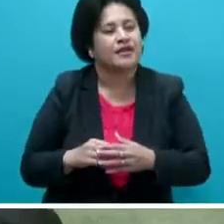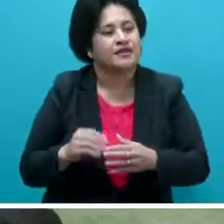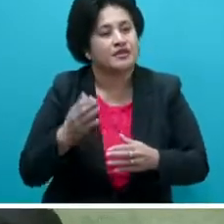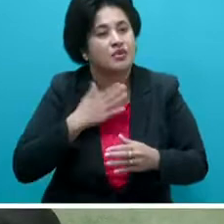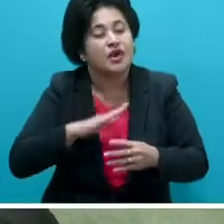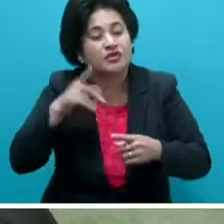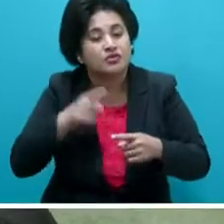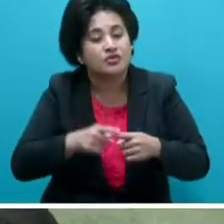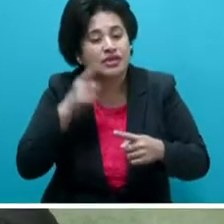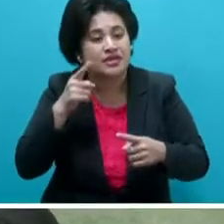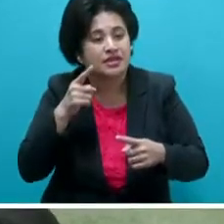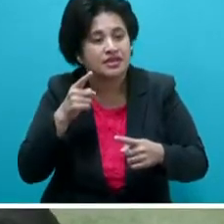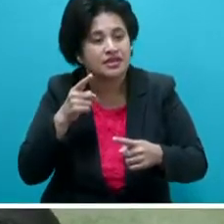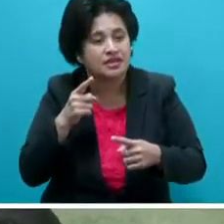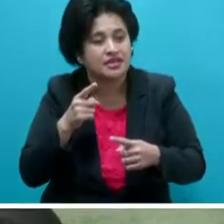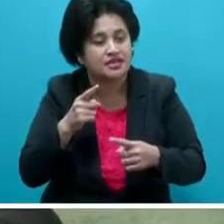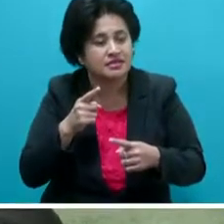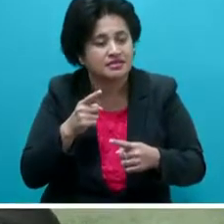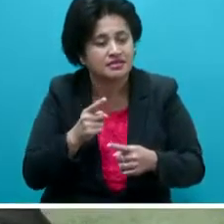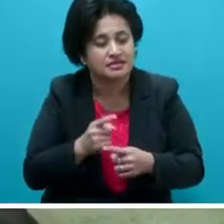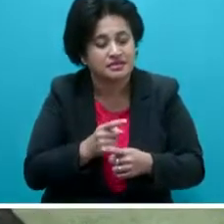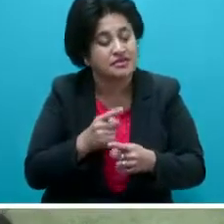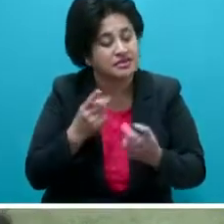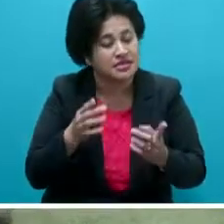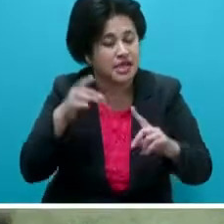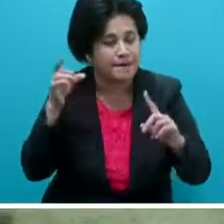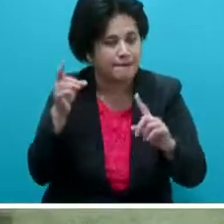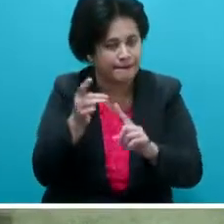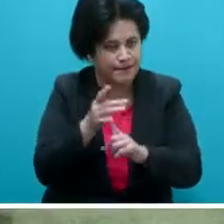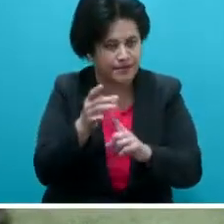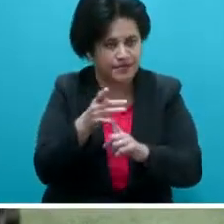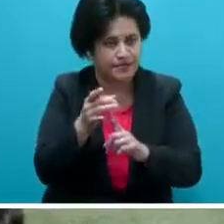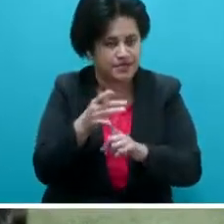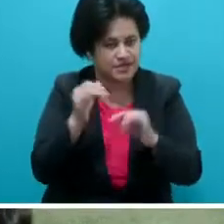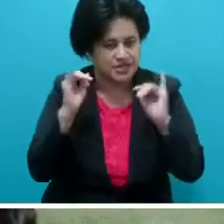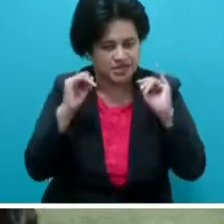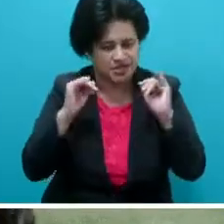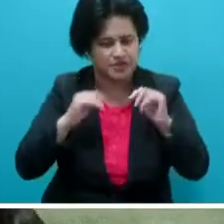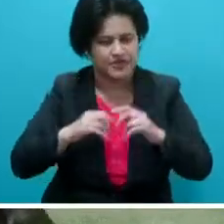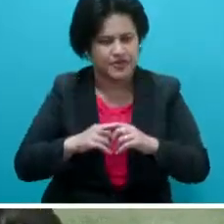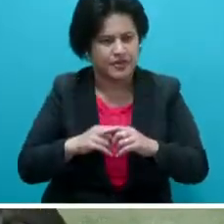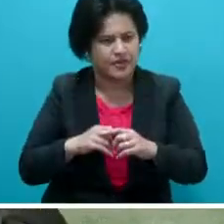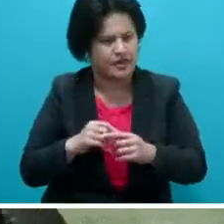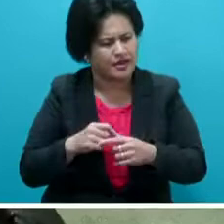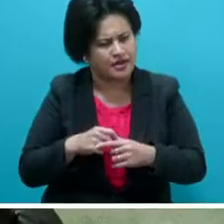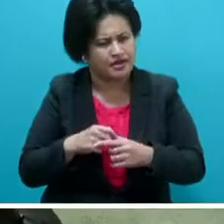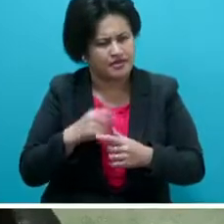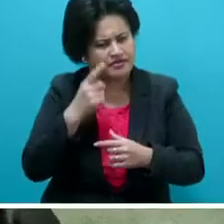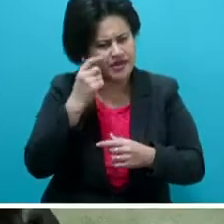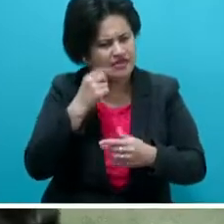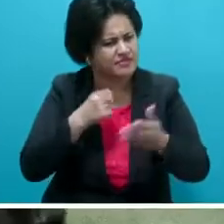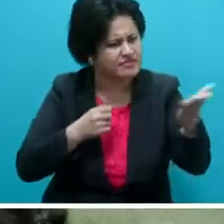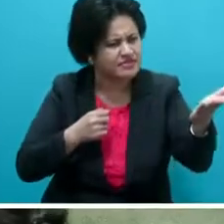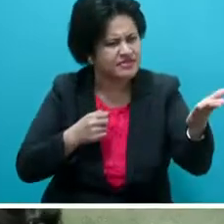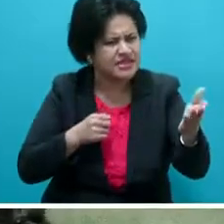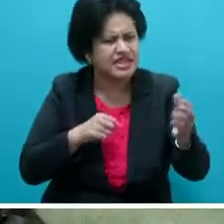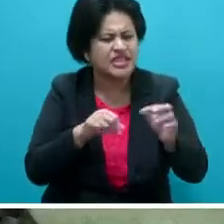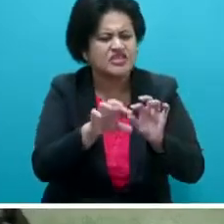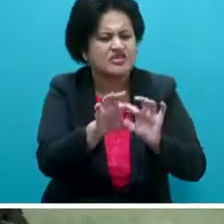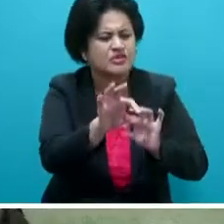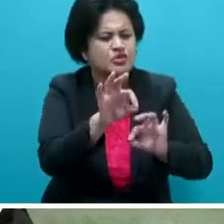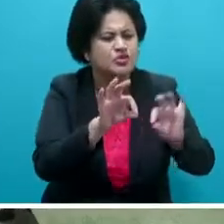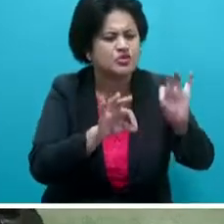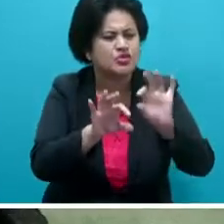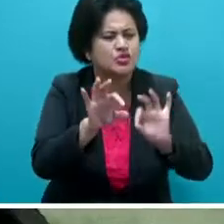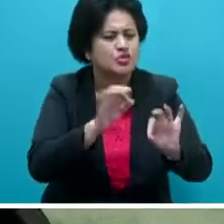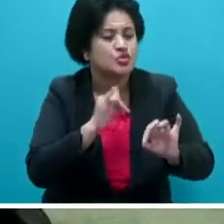quickly also, a very fundamental issue. It was very interesting, you know, I find them that they're so selective.